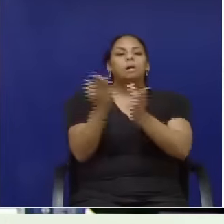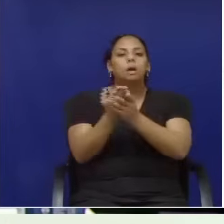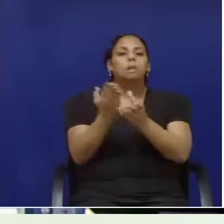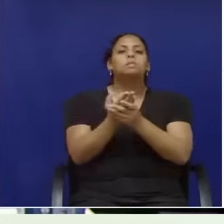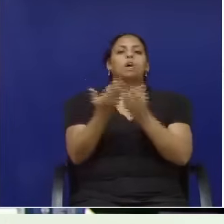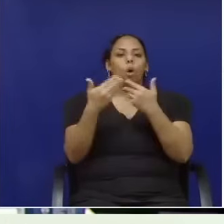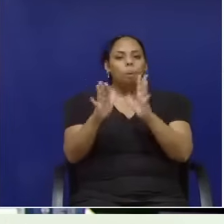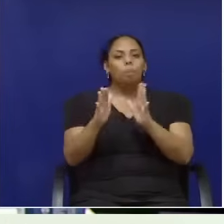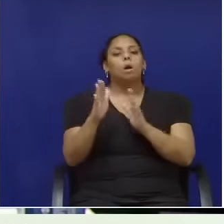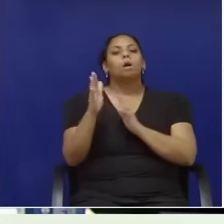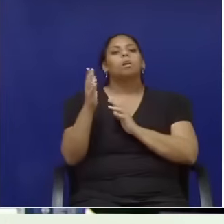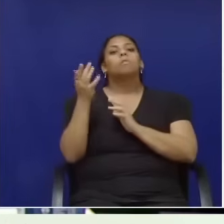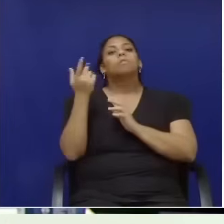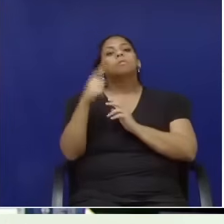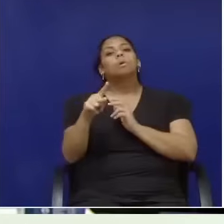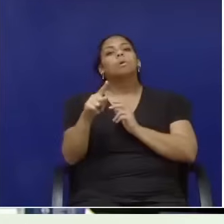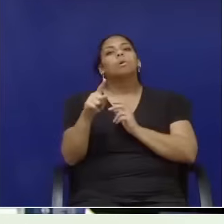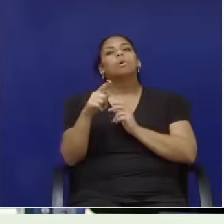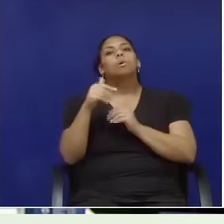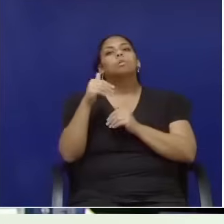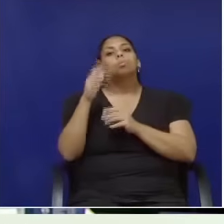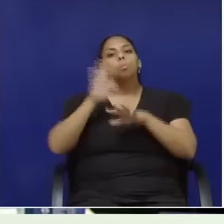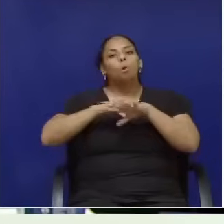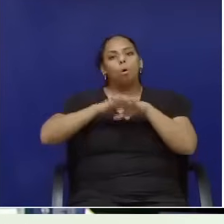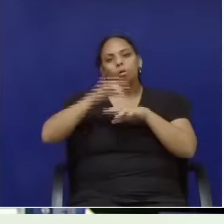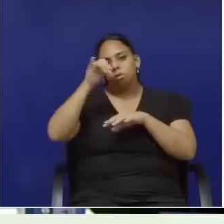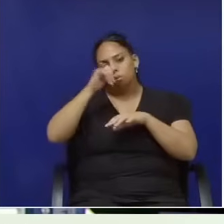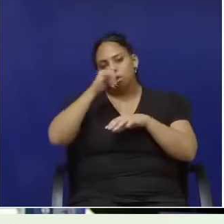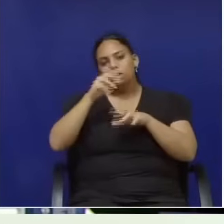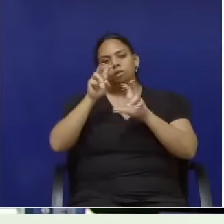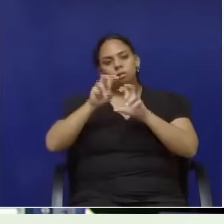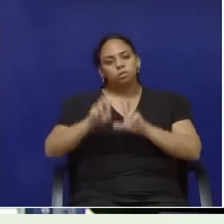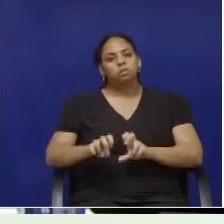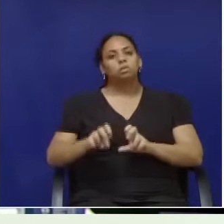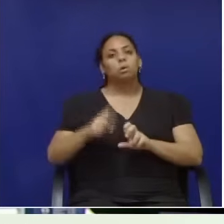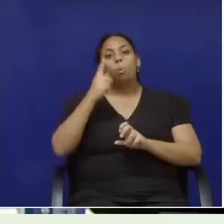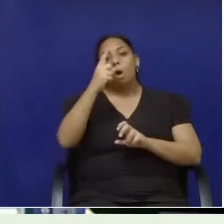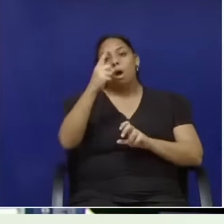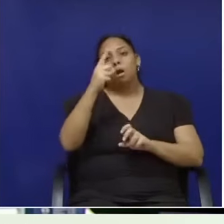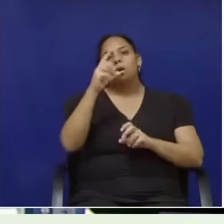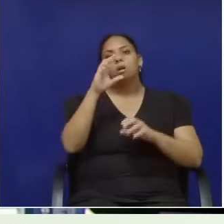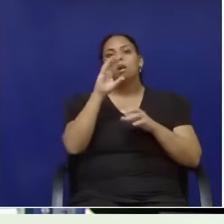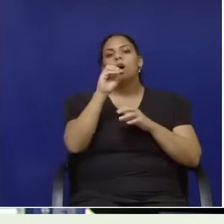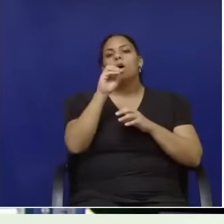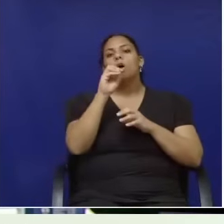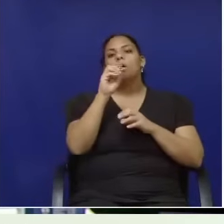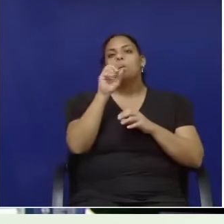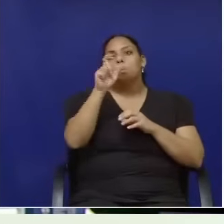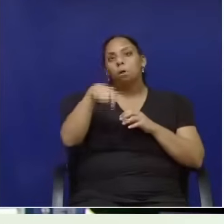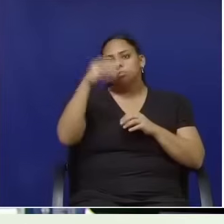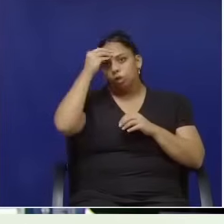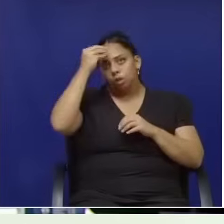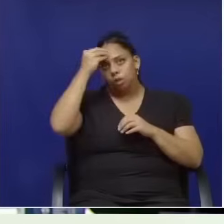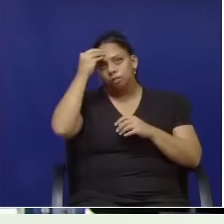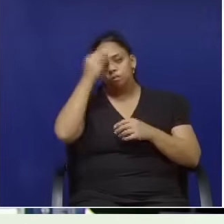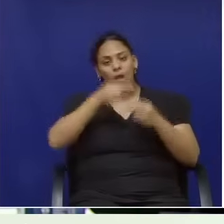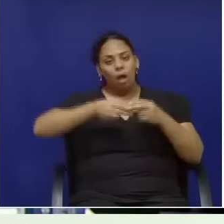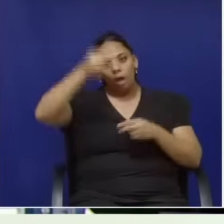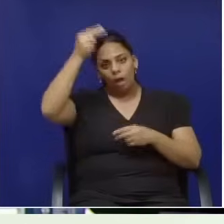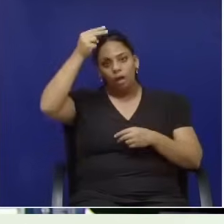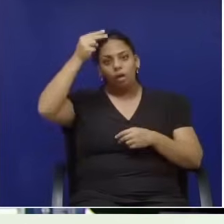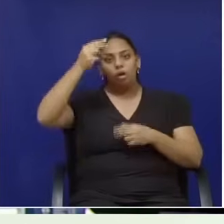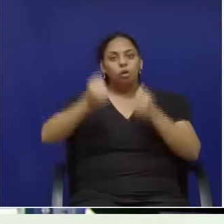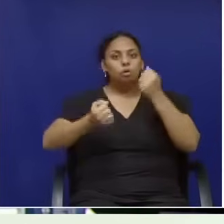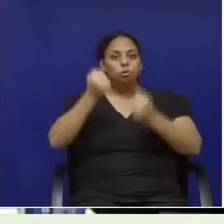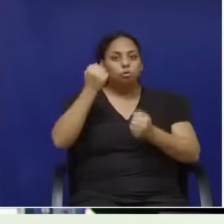with SAPS for further criminal investigation. In addition, 1 official attached to the Johannesburg High Court was